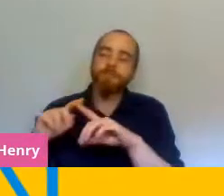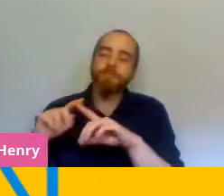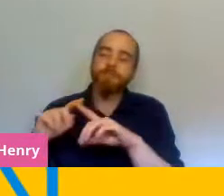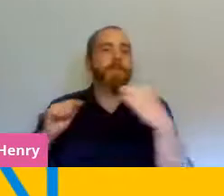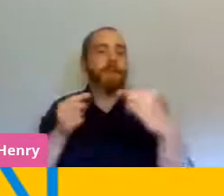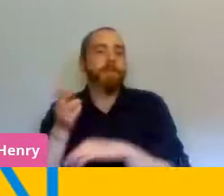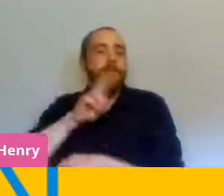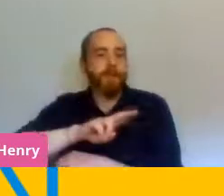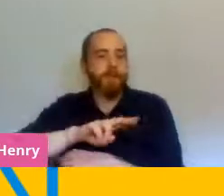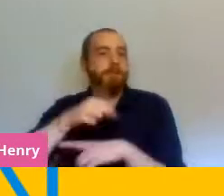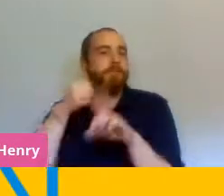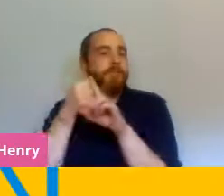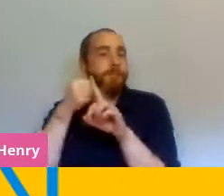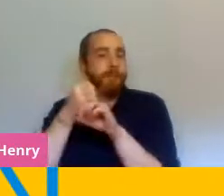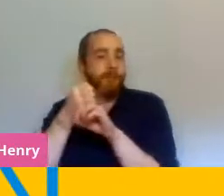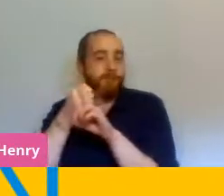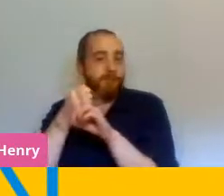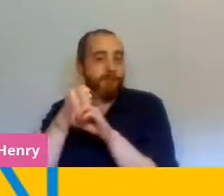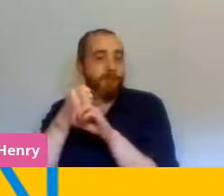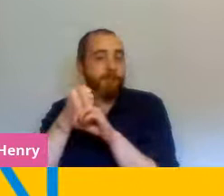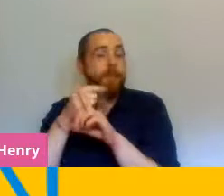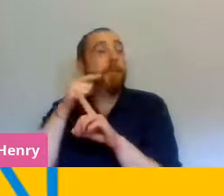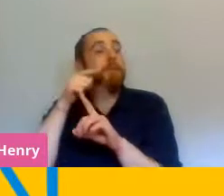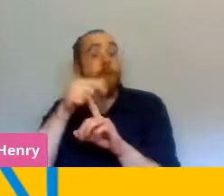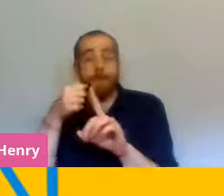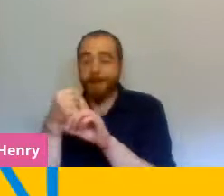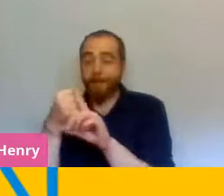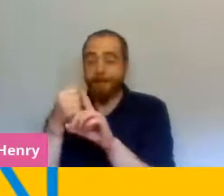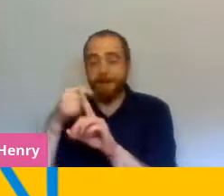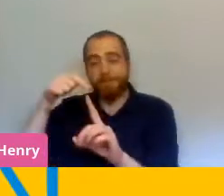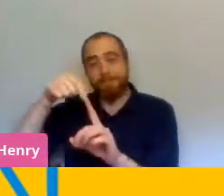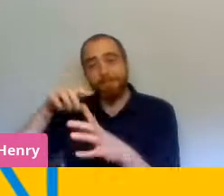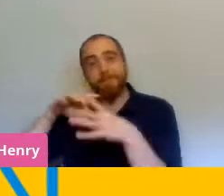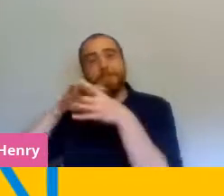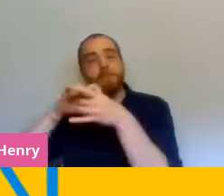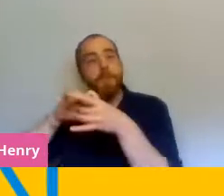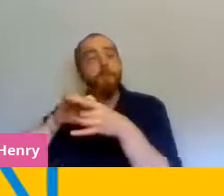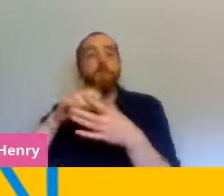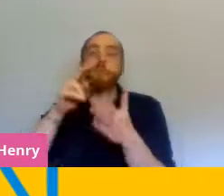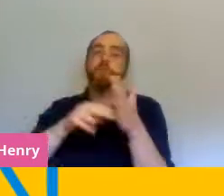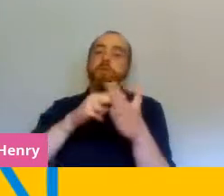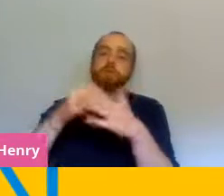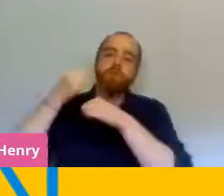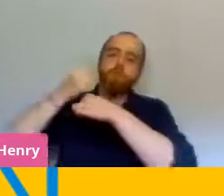a campaign of rolling strike action.